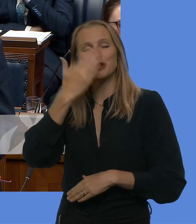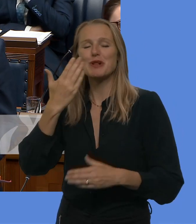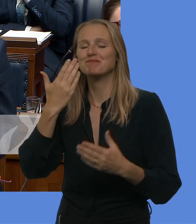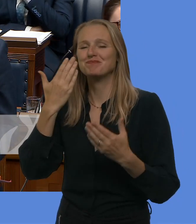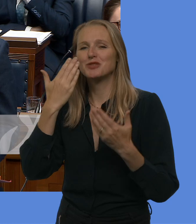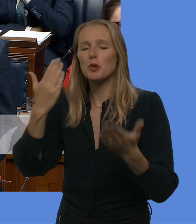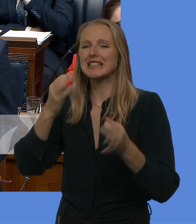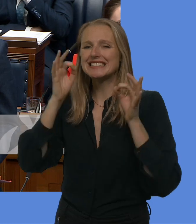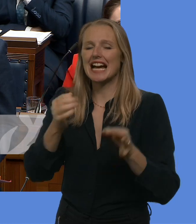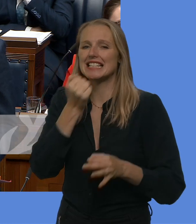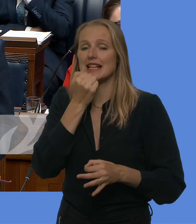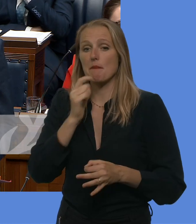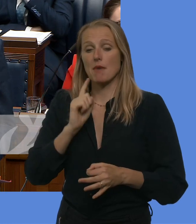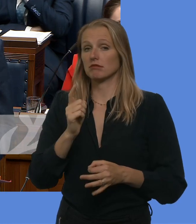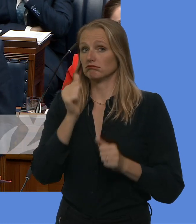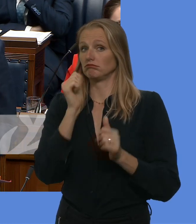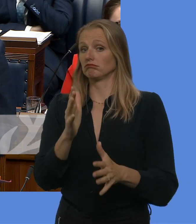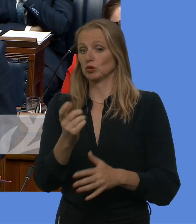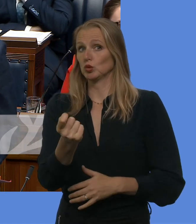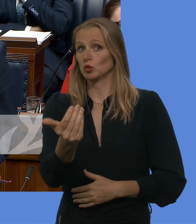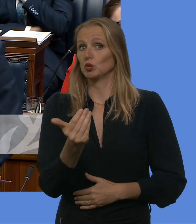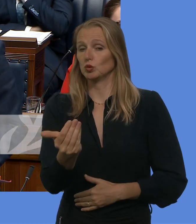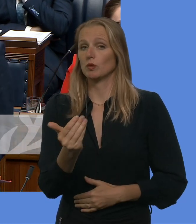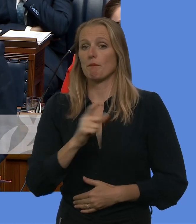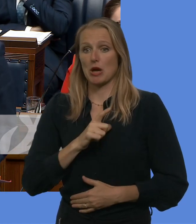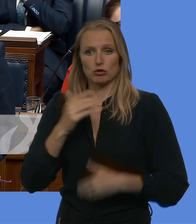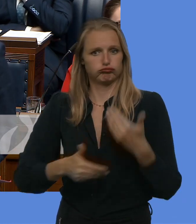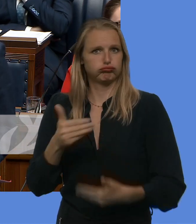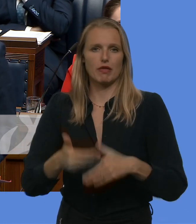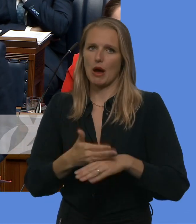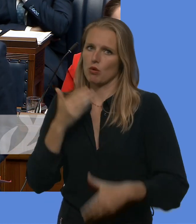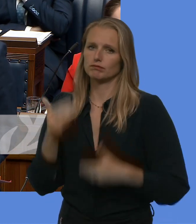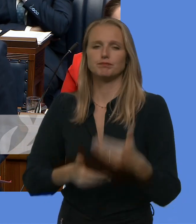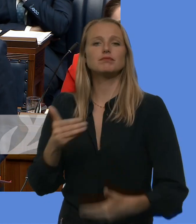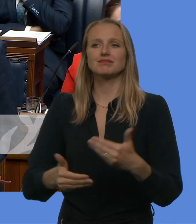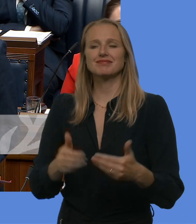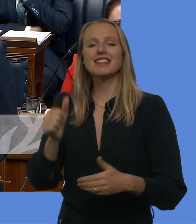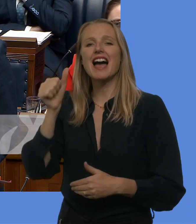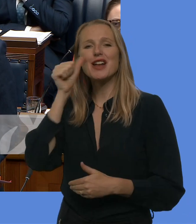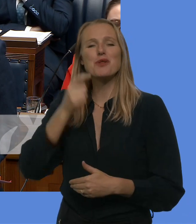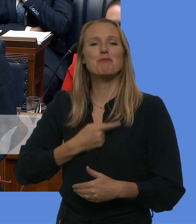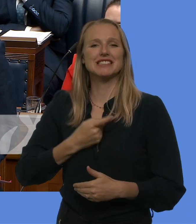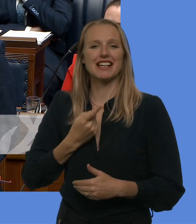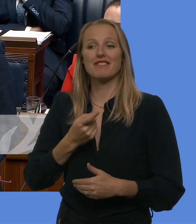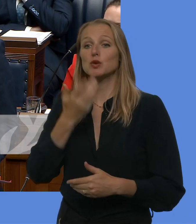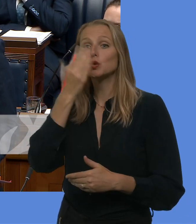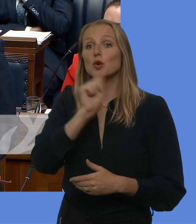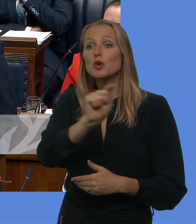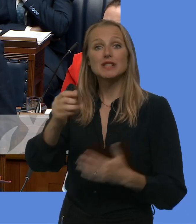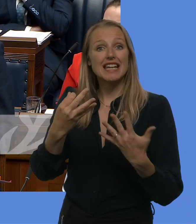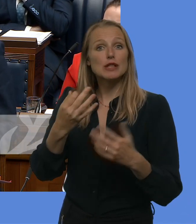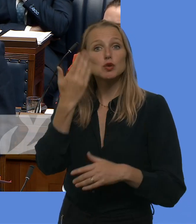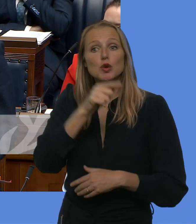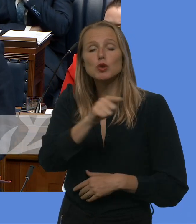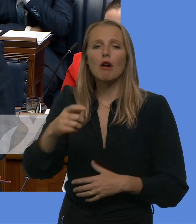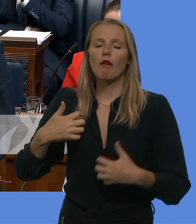member, but we are taking that forward, and I know that is particularly welcomed by those schools. And